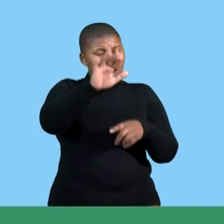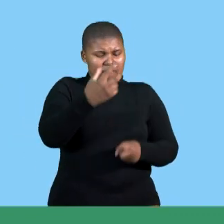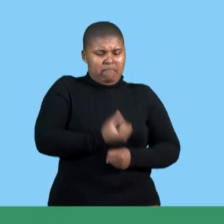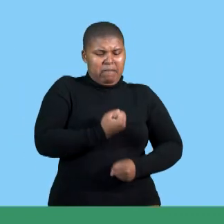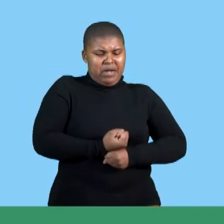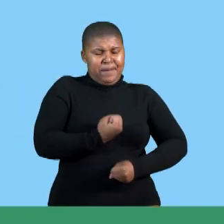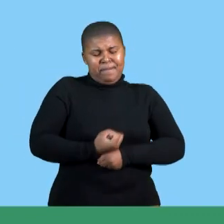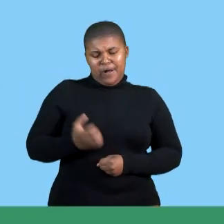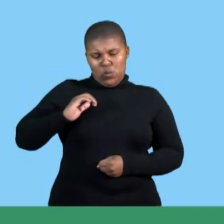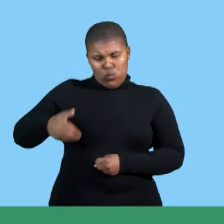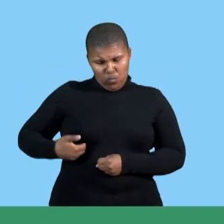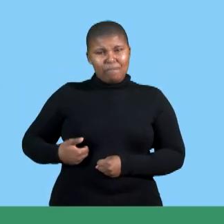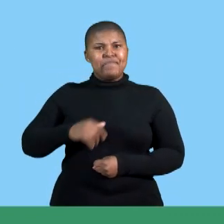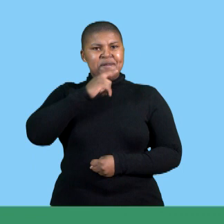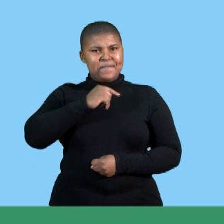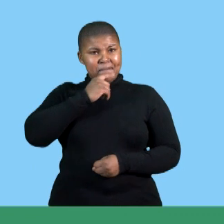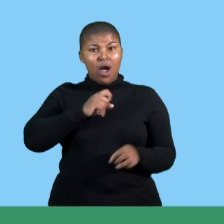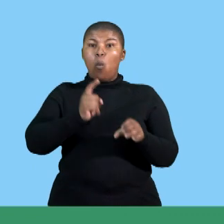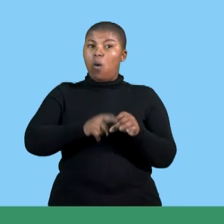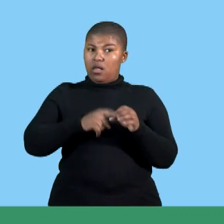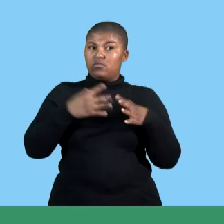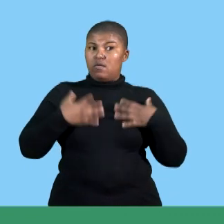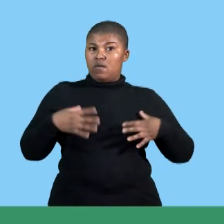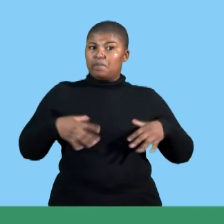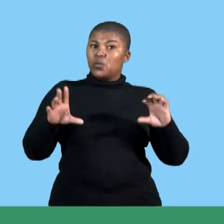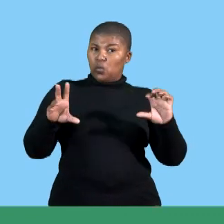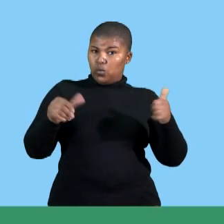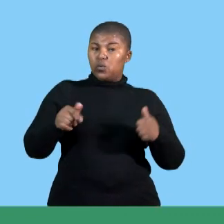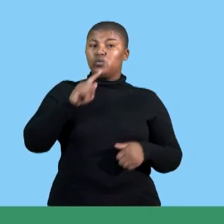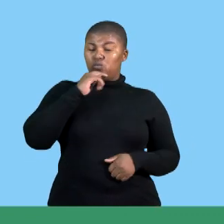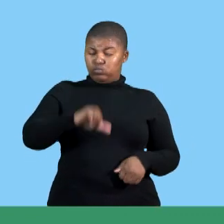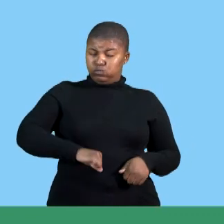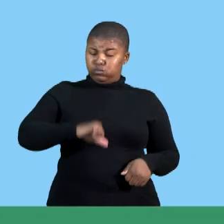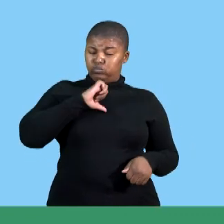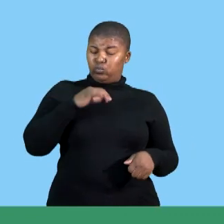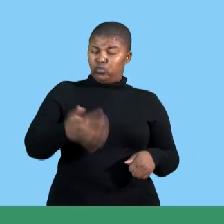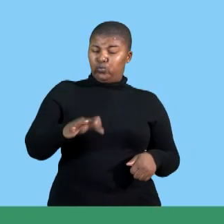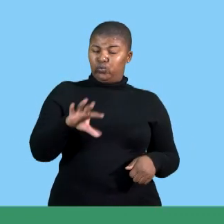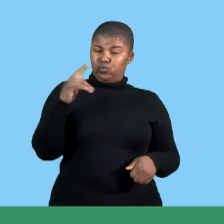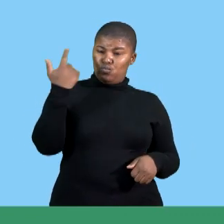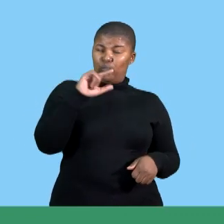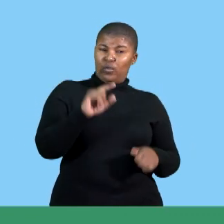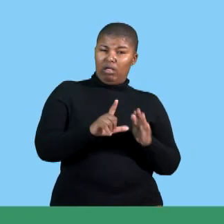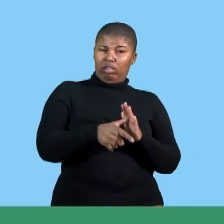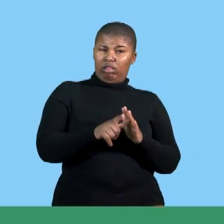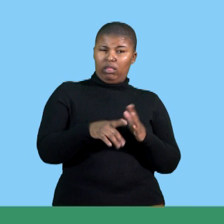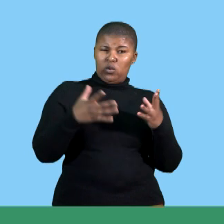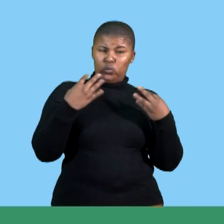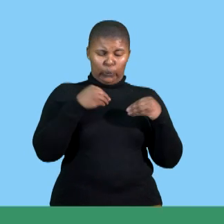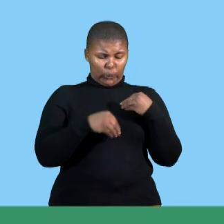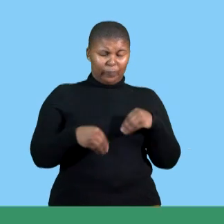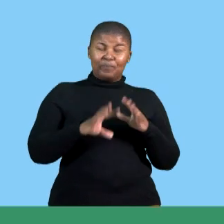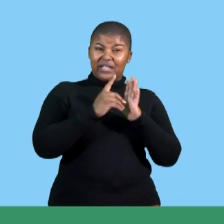GE pride itself with their stylish products and good customer services. The management of